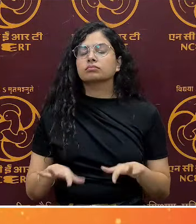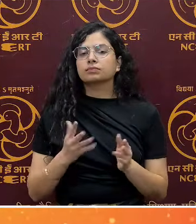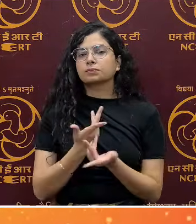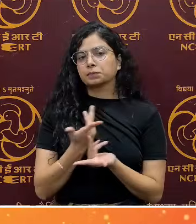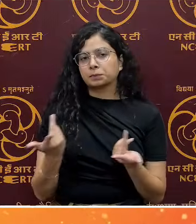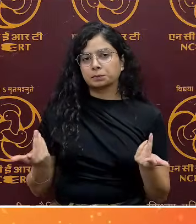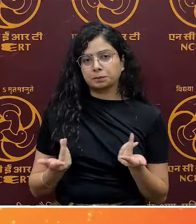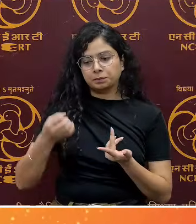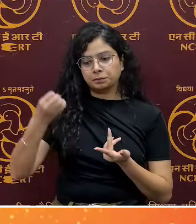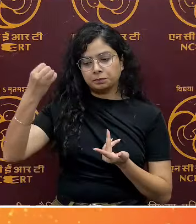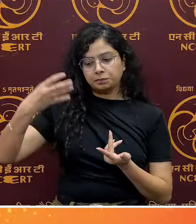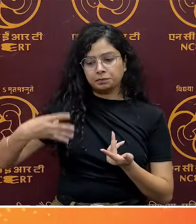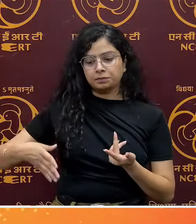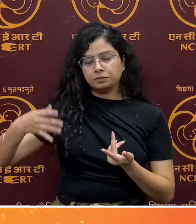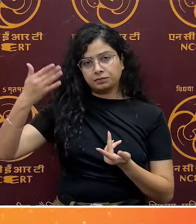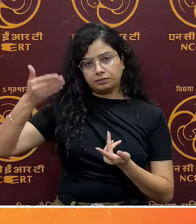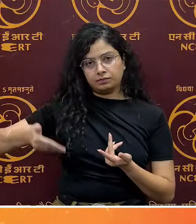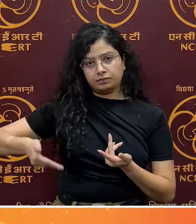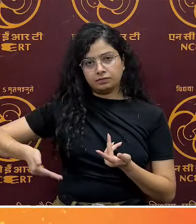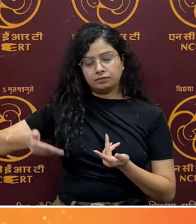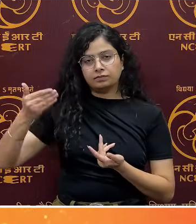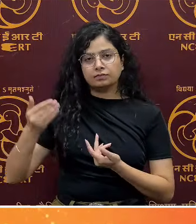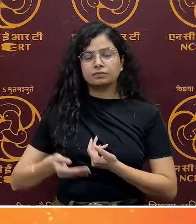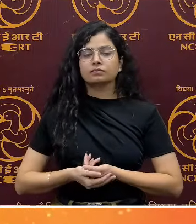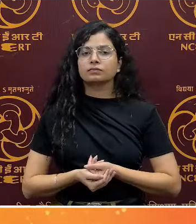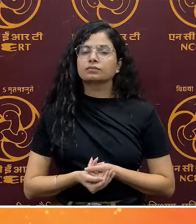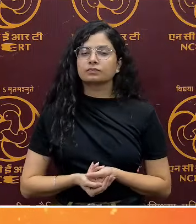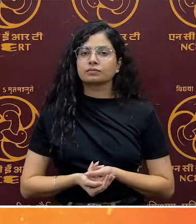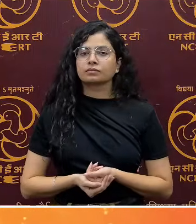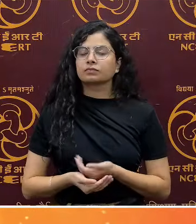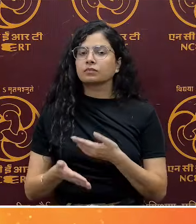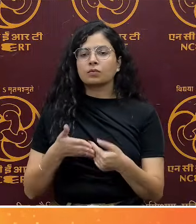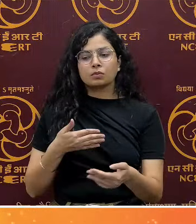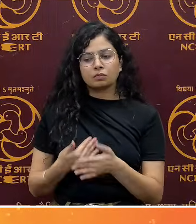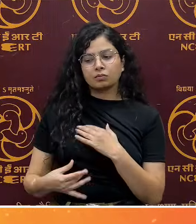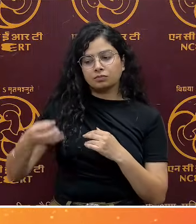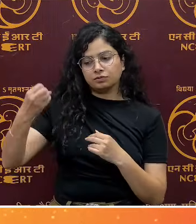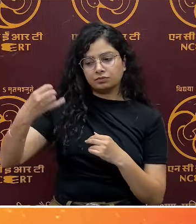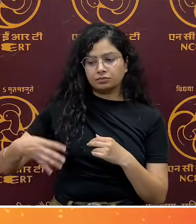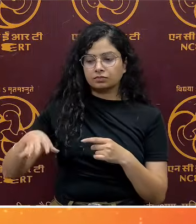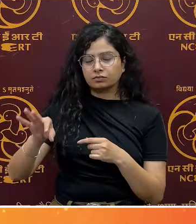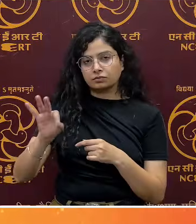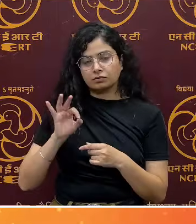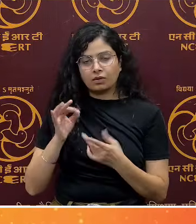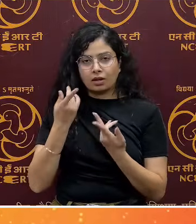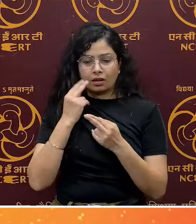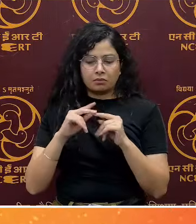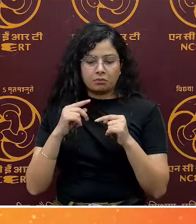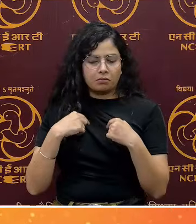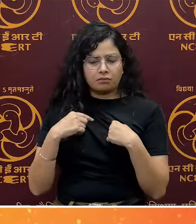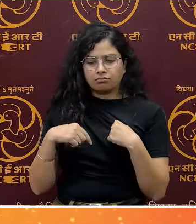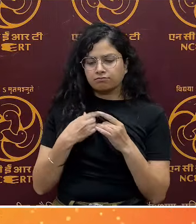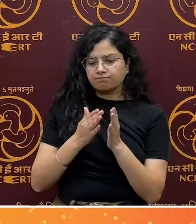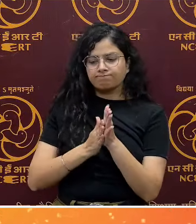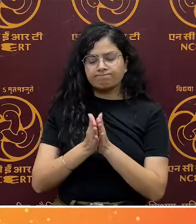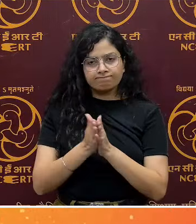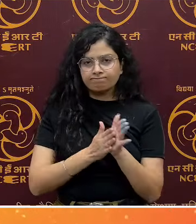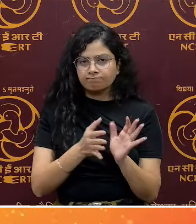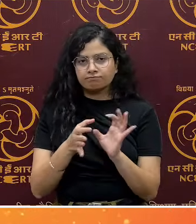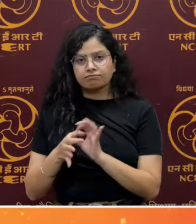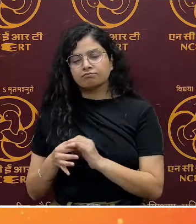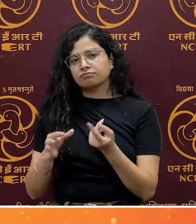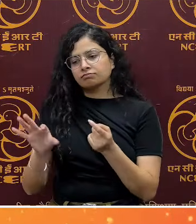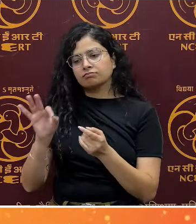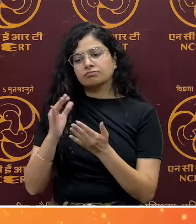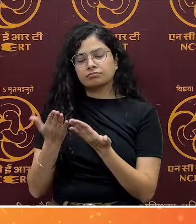these topics are written on the right hand side. They can select any topic of their interest. So our topic is sum of